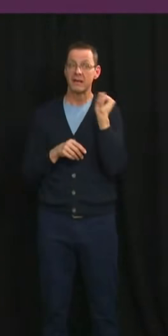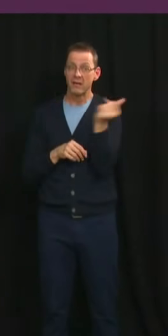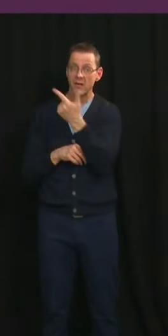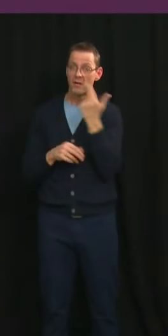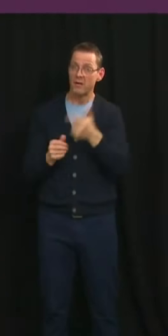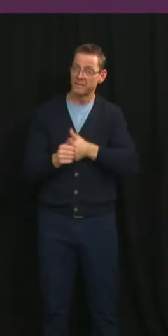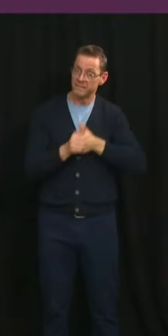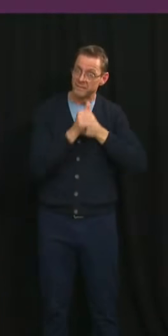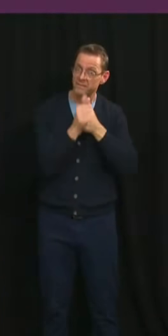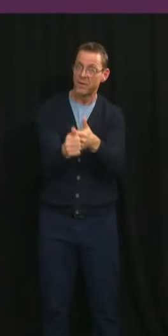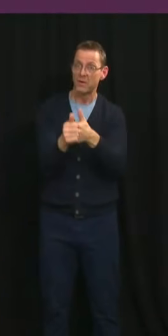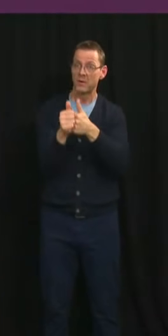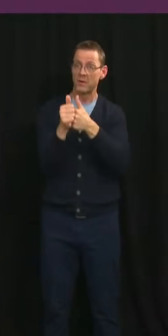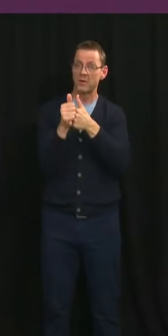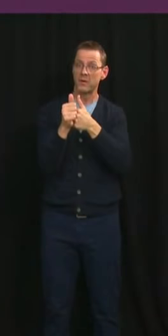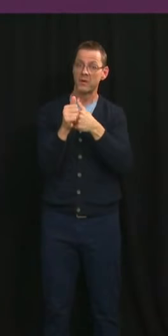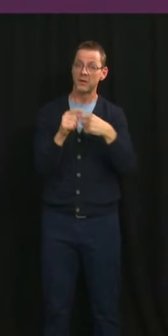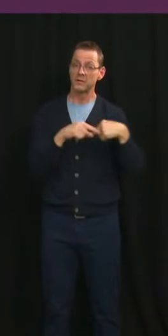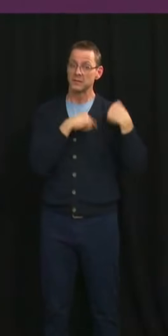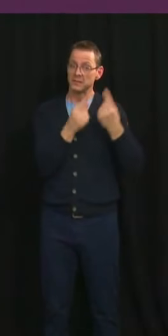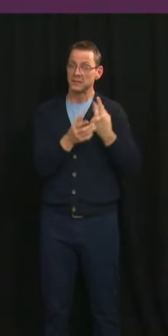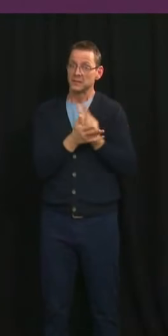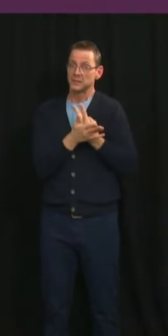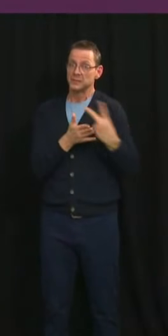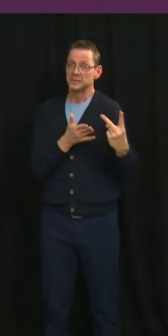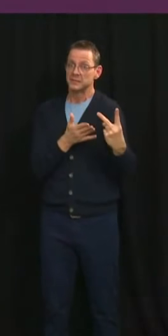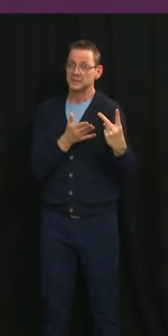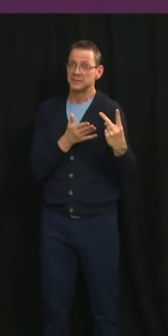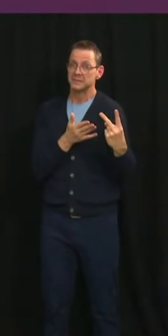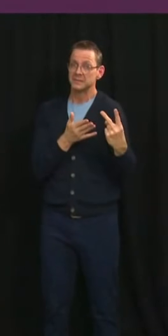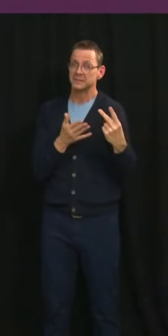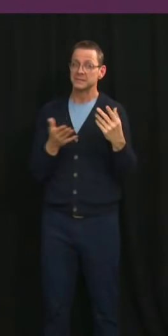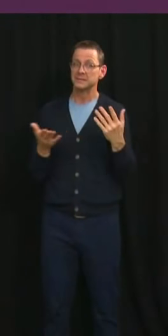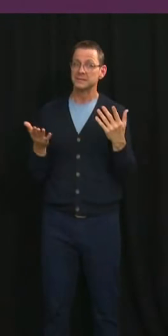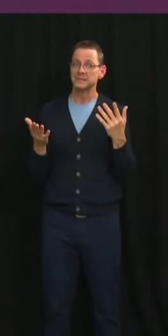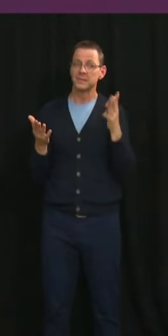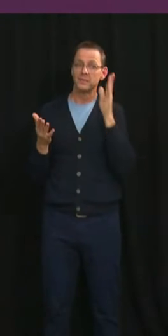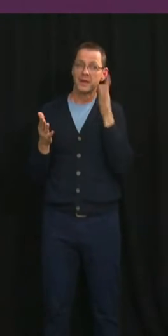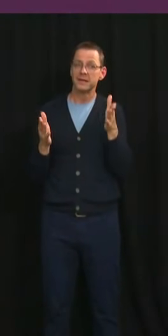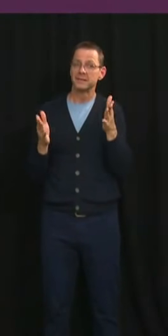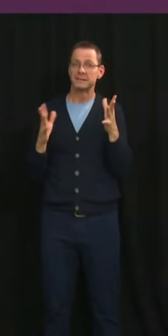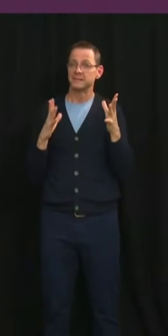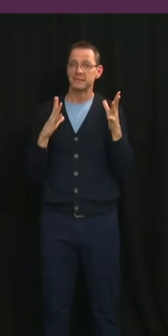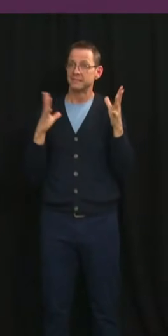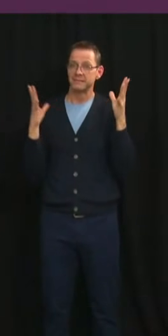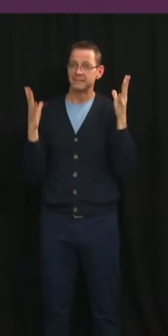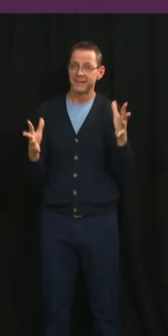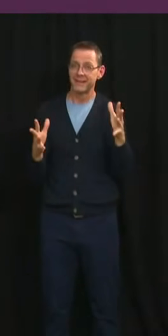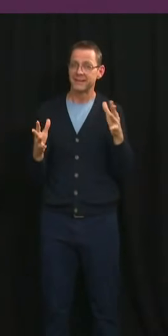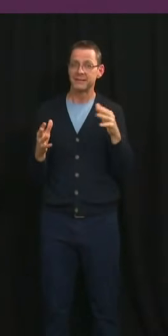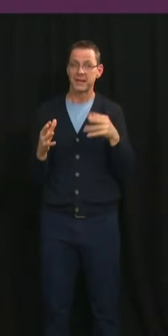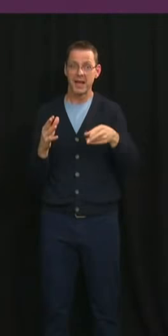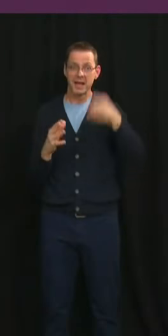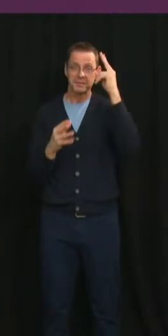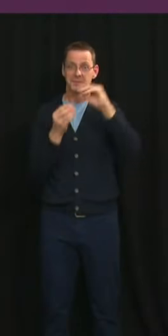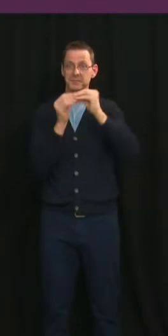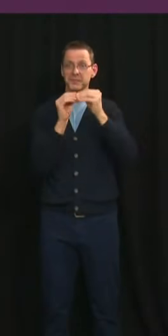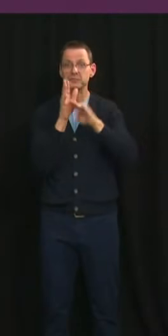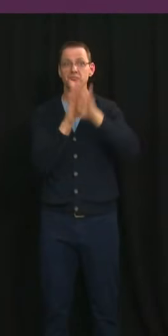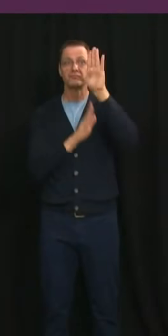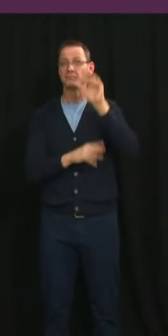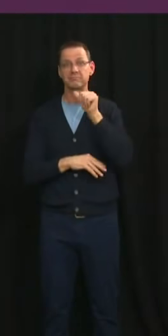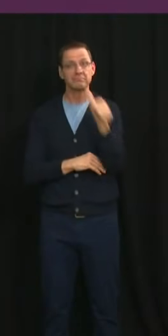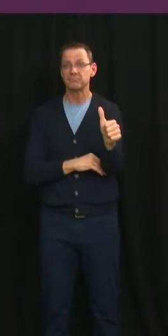weeks, we wouldn't be seeing the kind of huge exponential growth that we are right now. As I